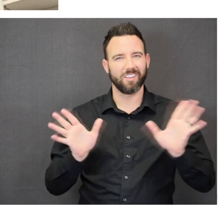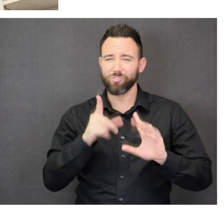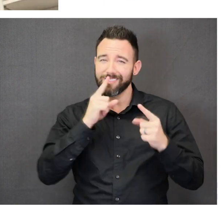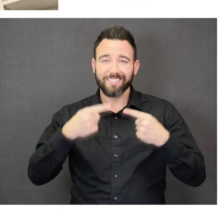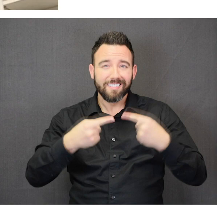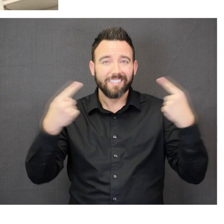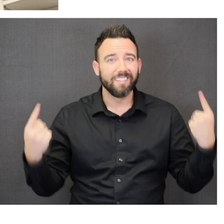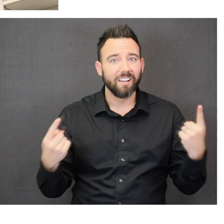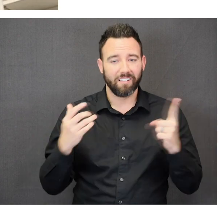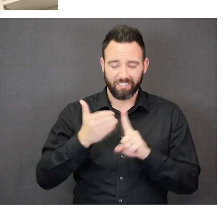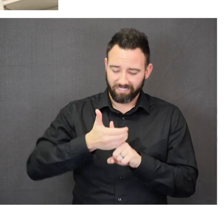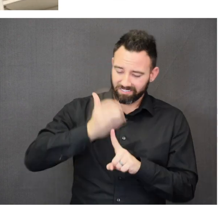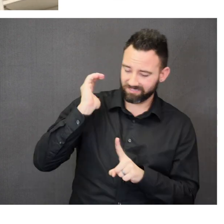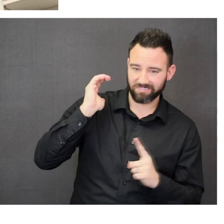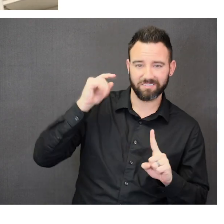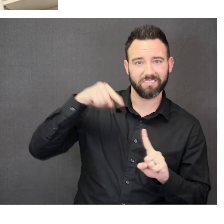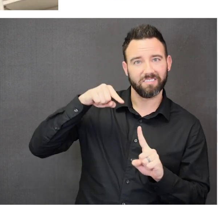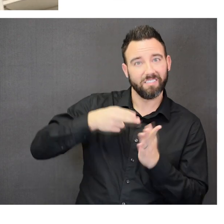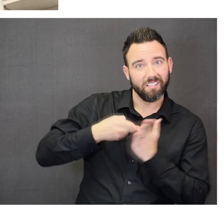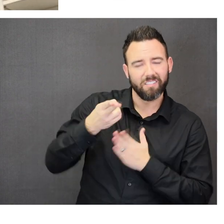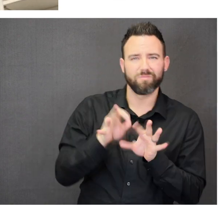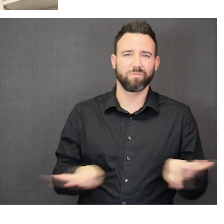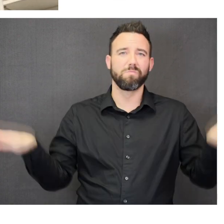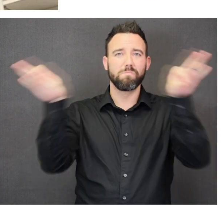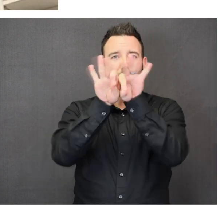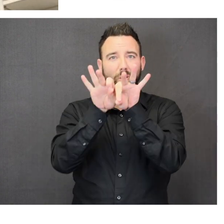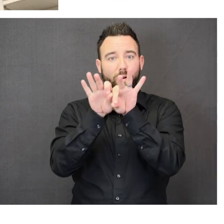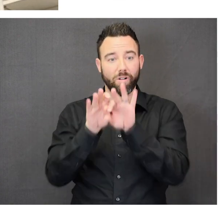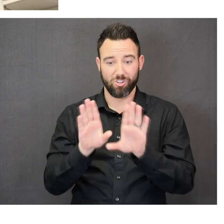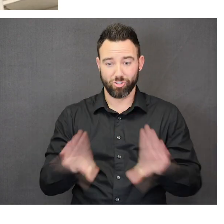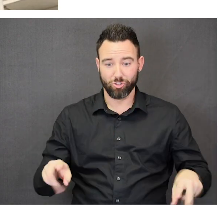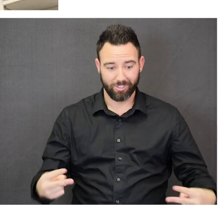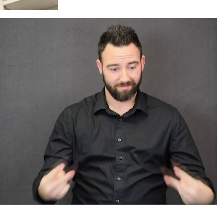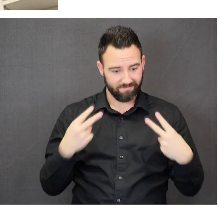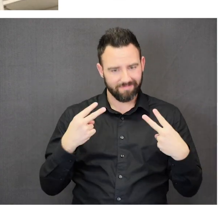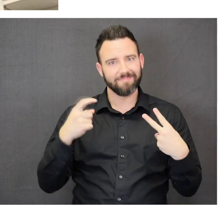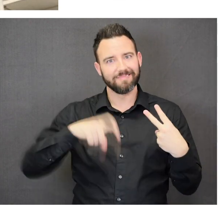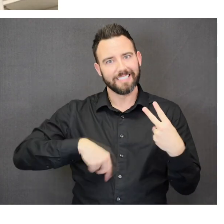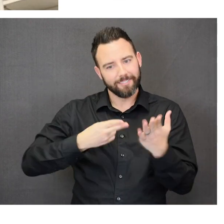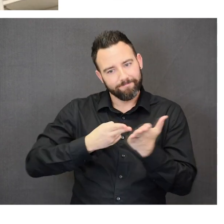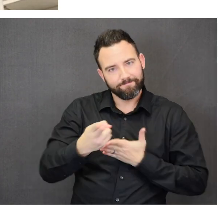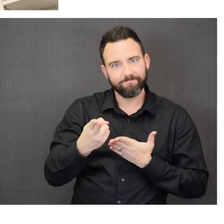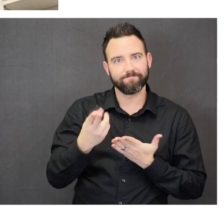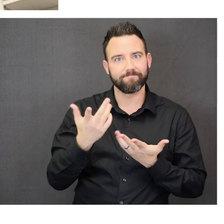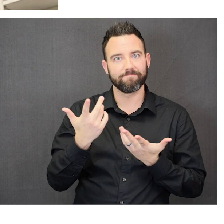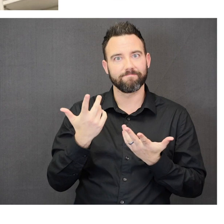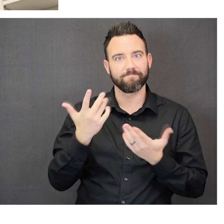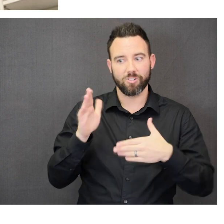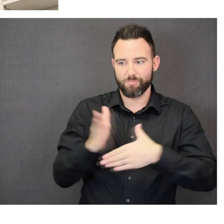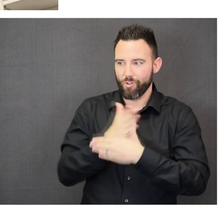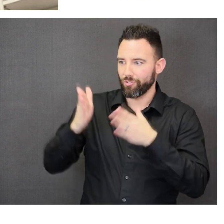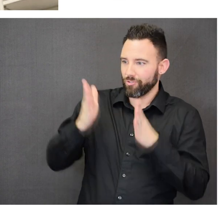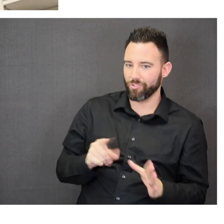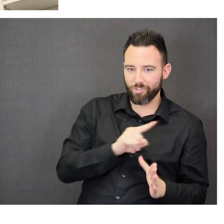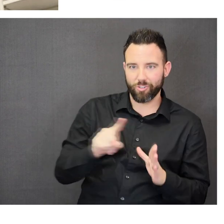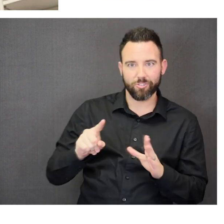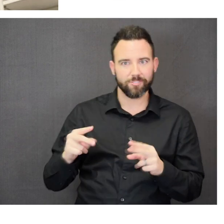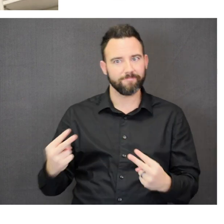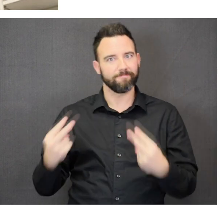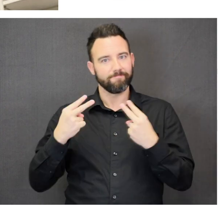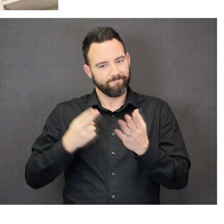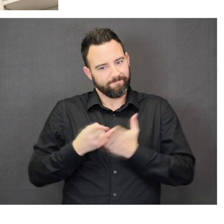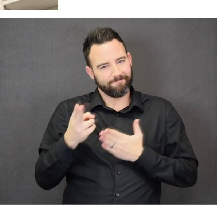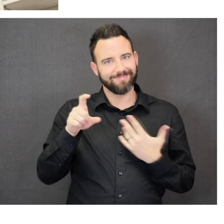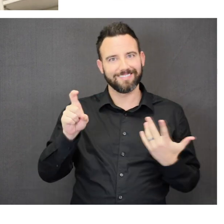children, our partners need our honesty as well. So being able in a poised way, and this is the key piece,